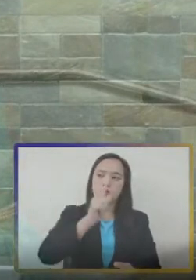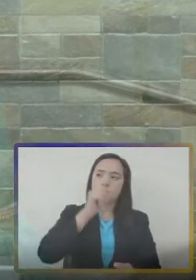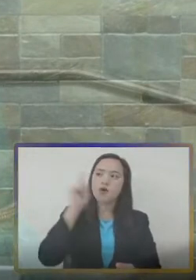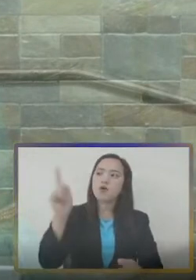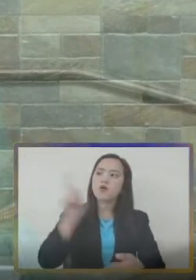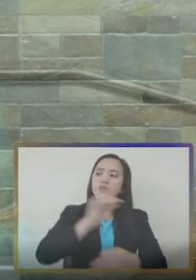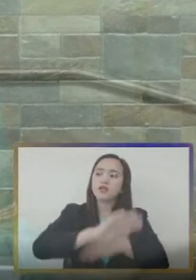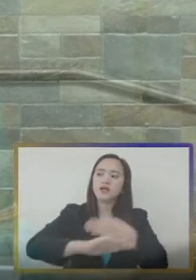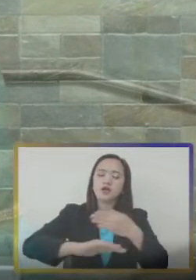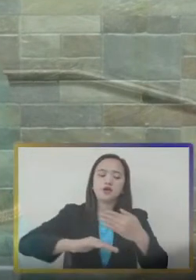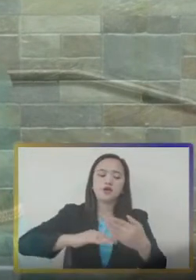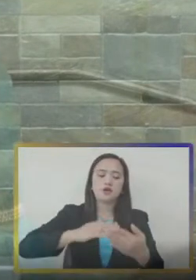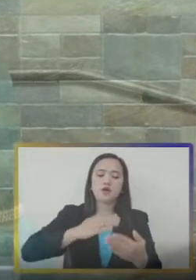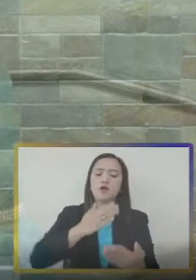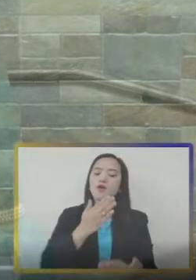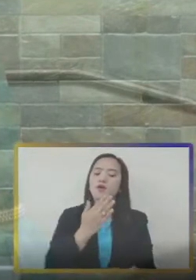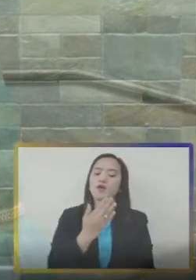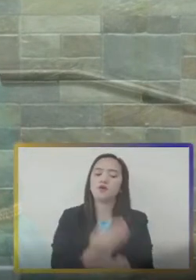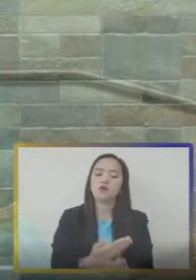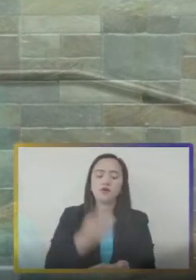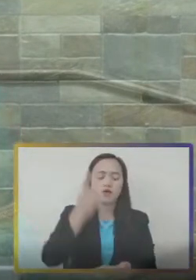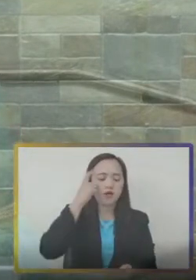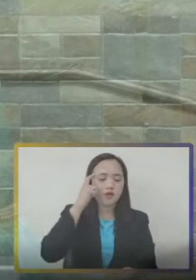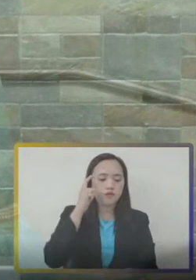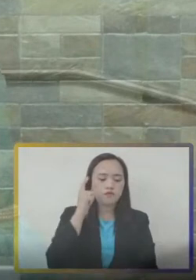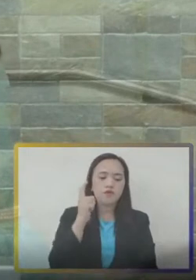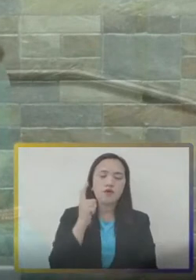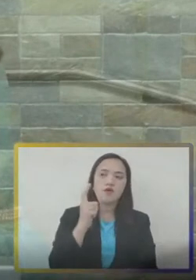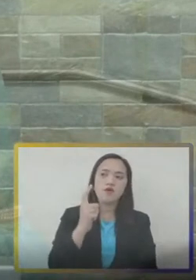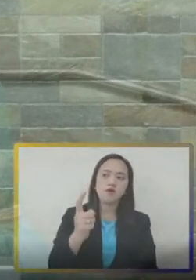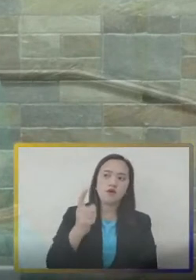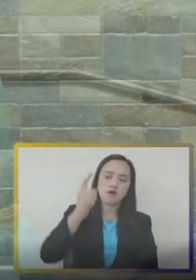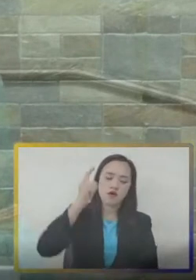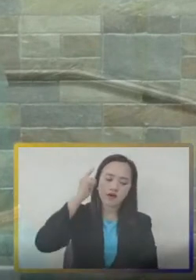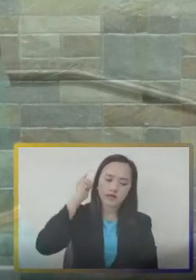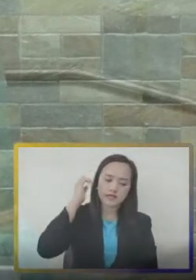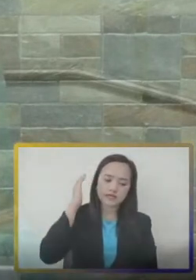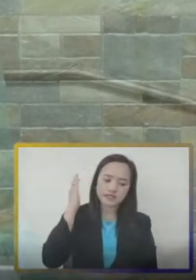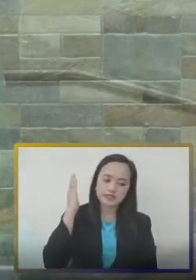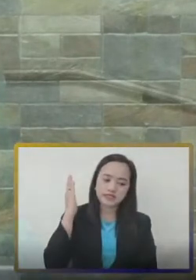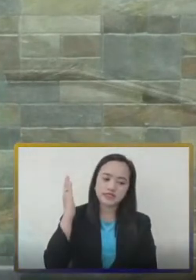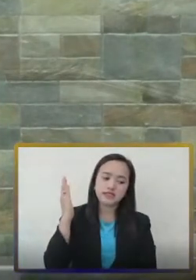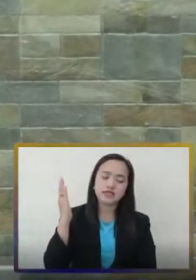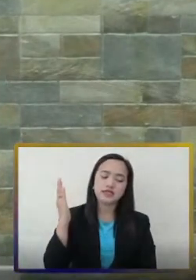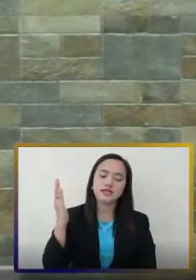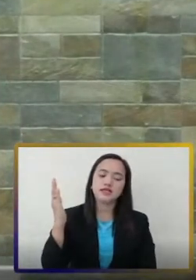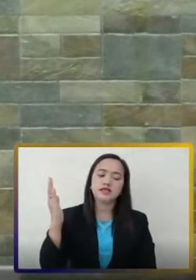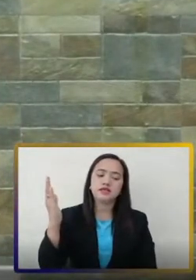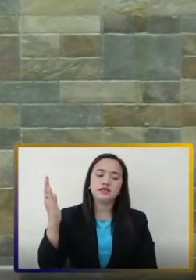ever only all for